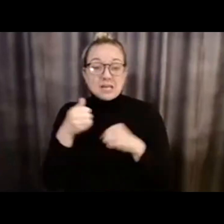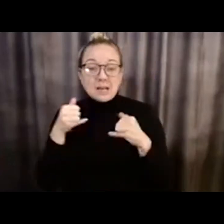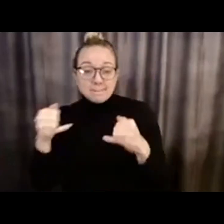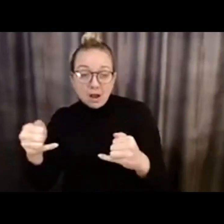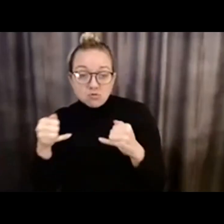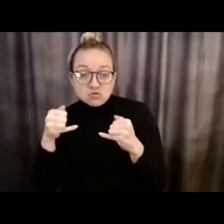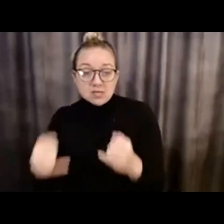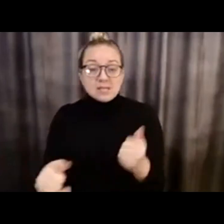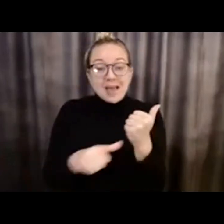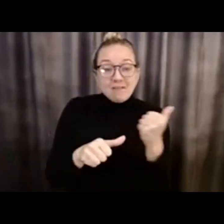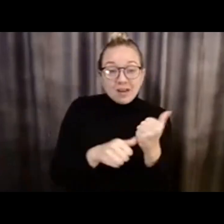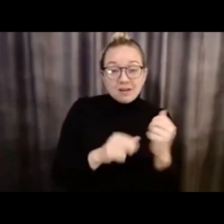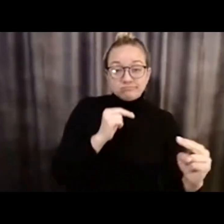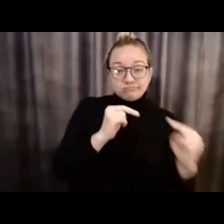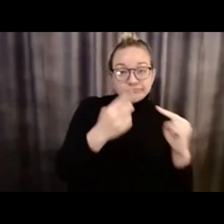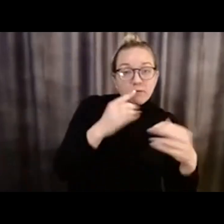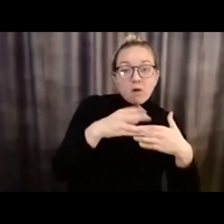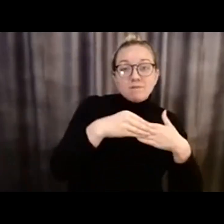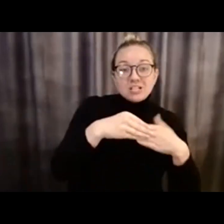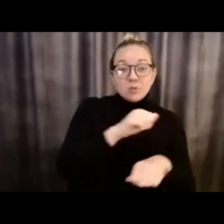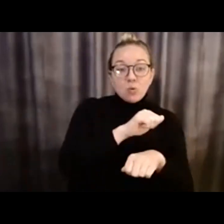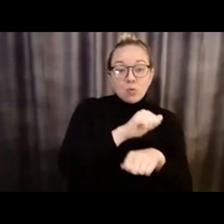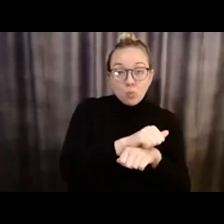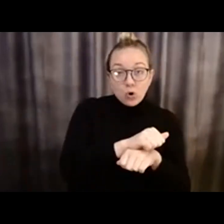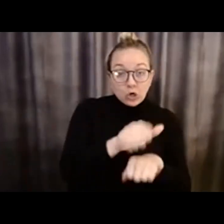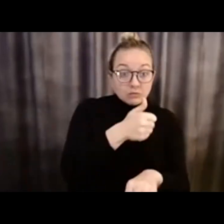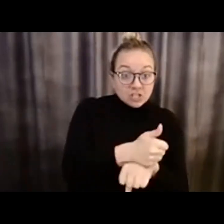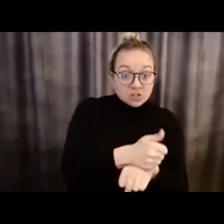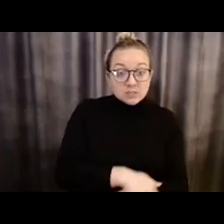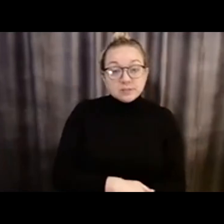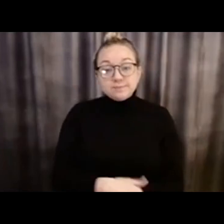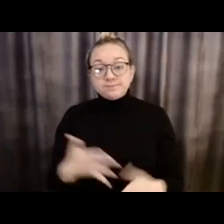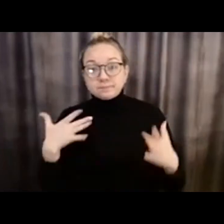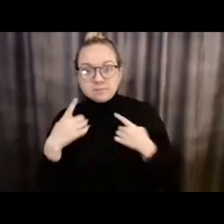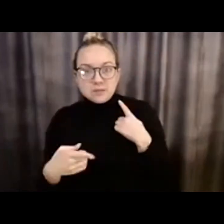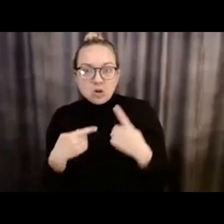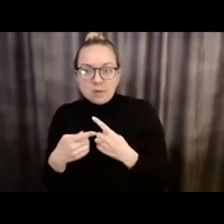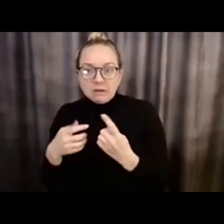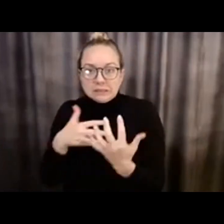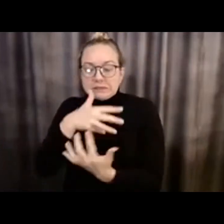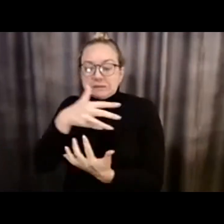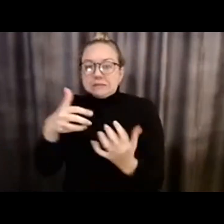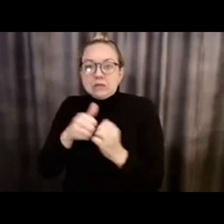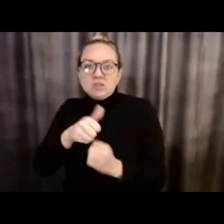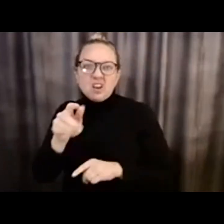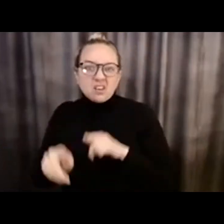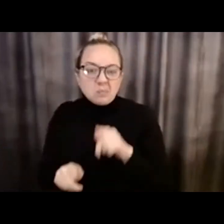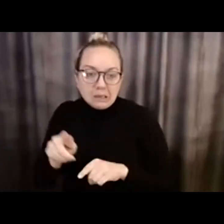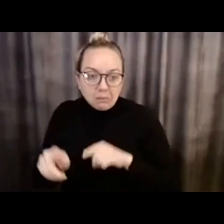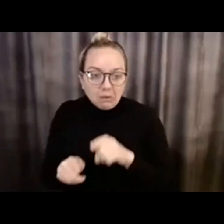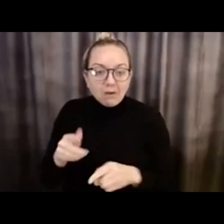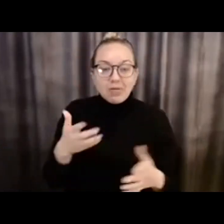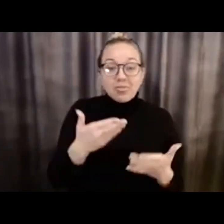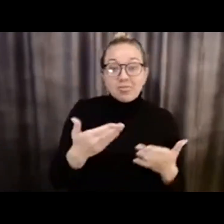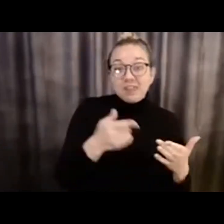advocating and negotiating for flexible work arrangements, concern about being around people, things to look forward